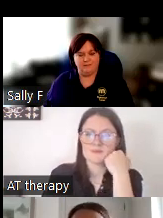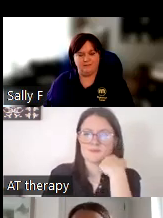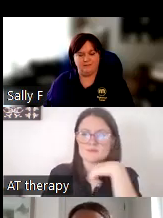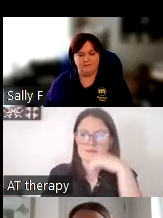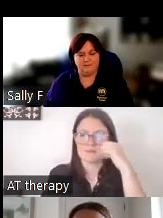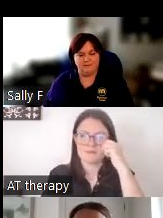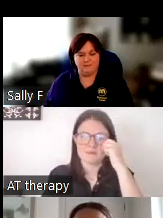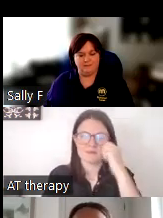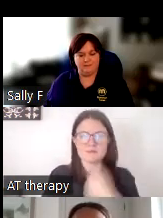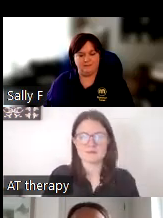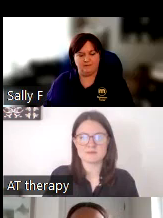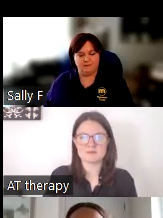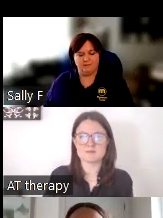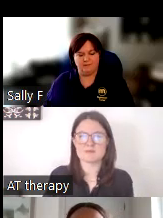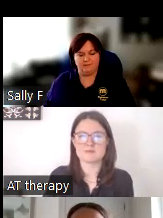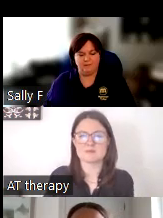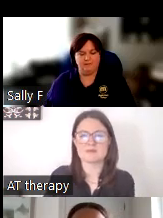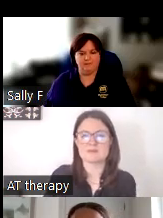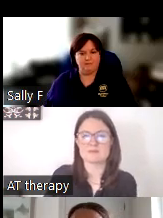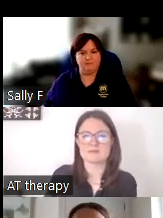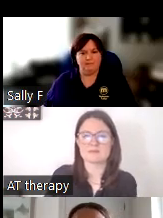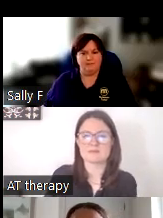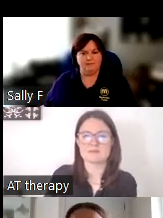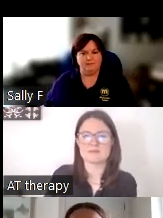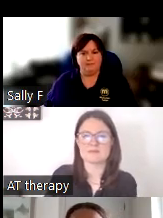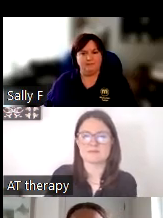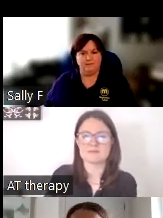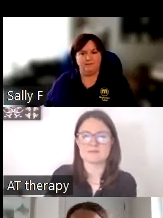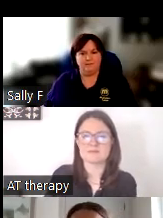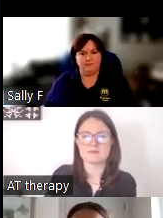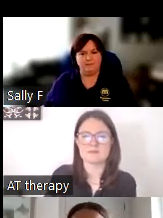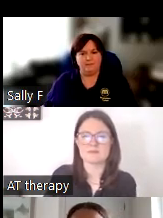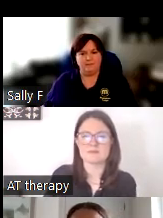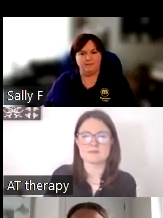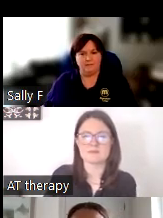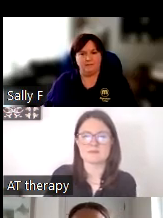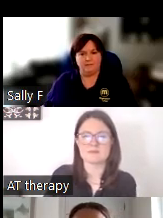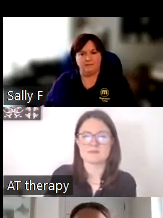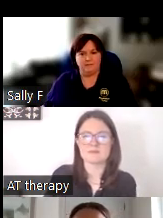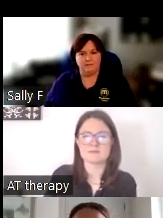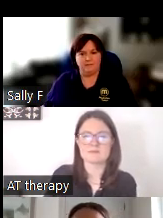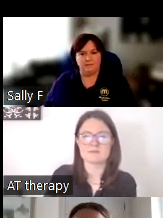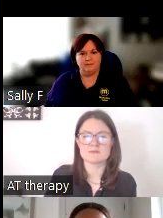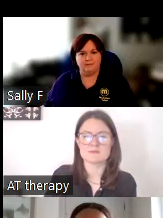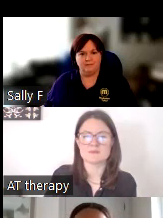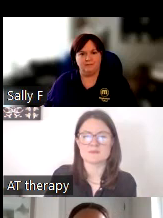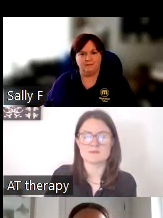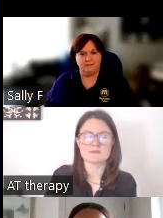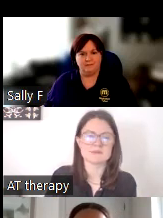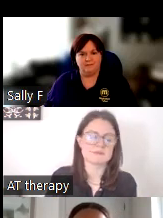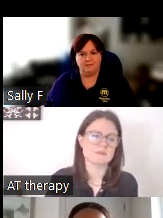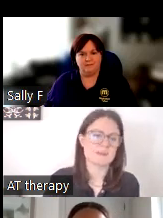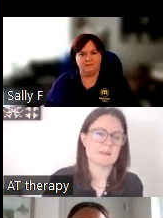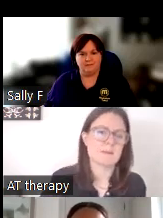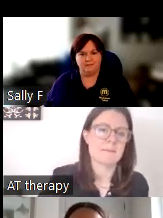You can create a free account. There's lots of information on there and lots of research papers, and some that they've made really accessible and easy